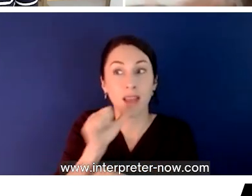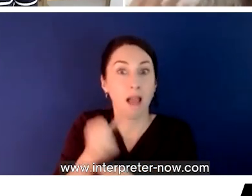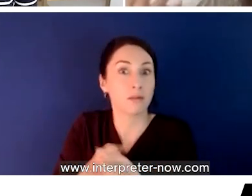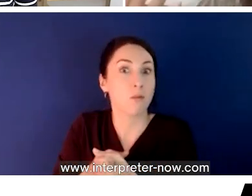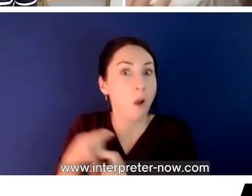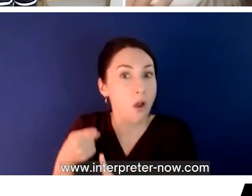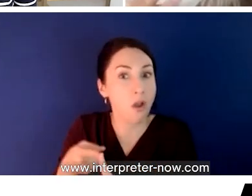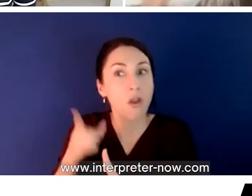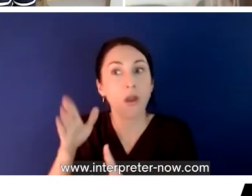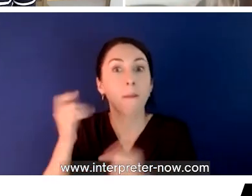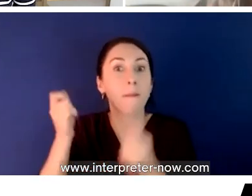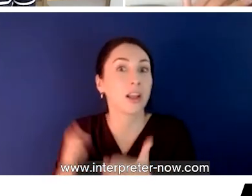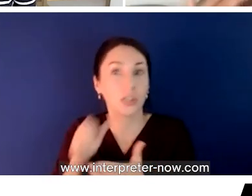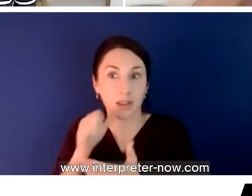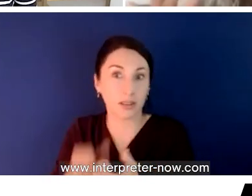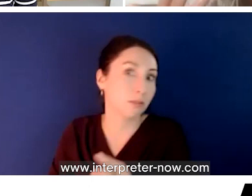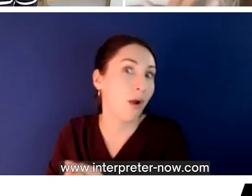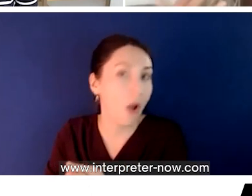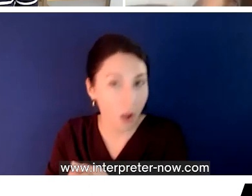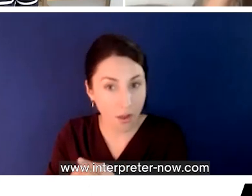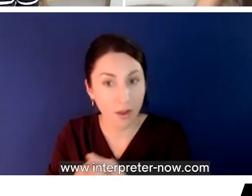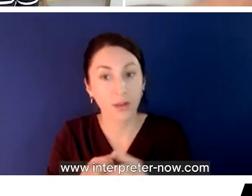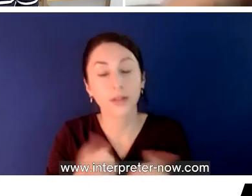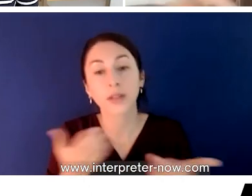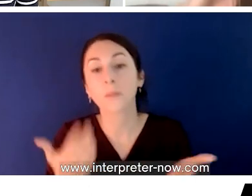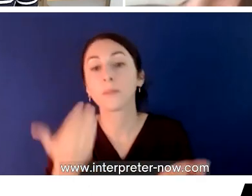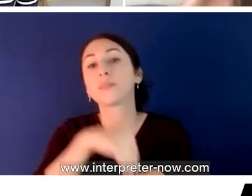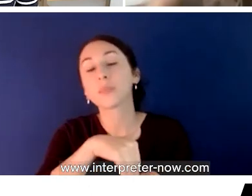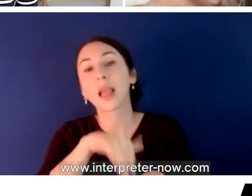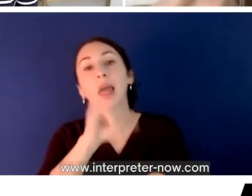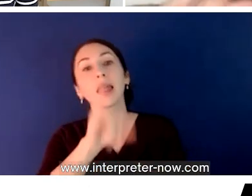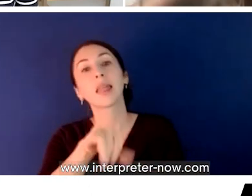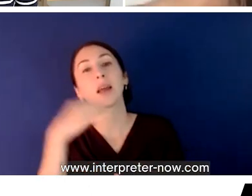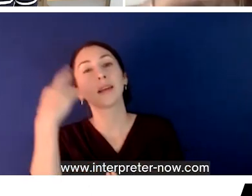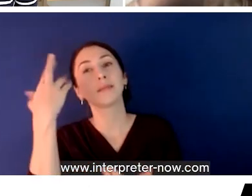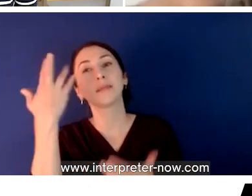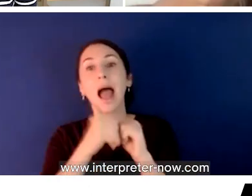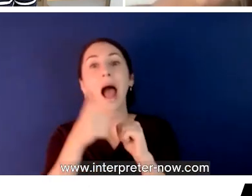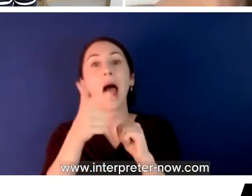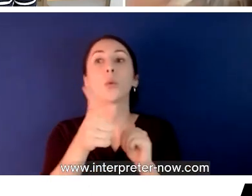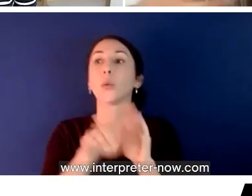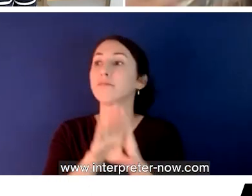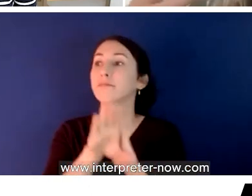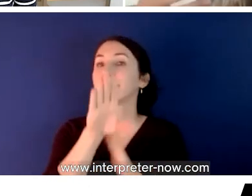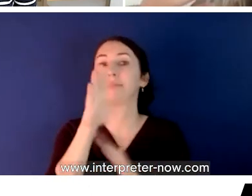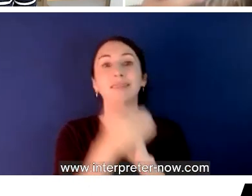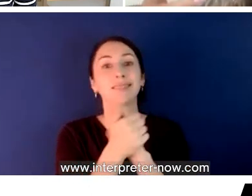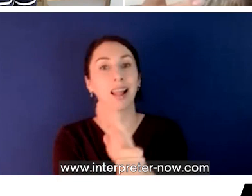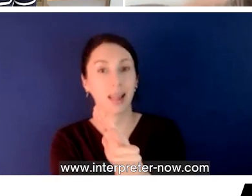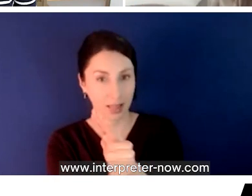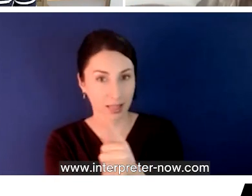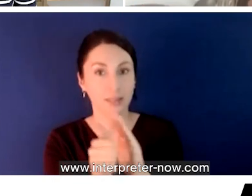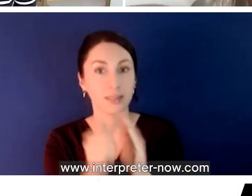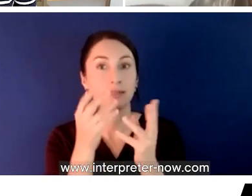organization or from her manager. And so that's why, like, again, this idea, like, how do you build the skills to solve some of